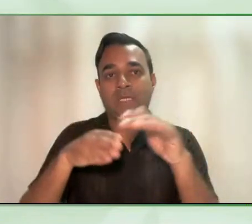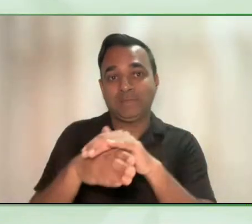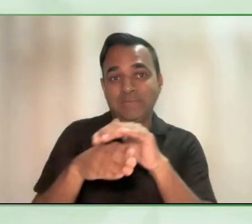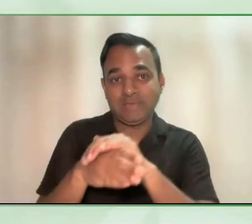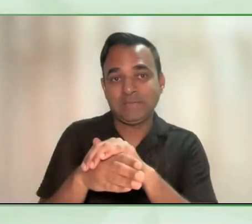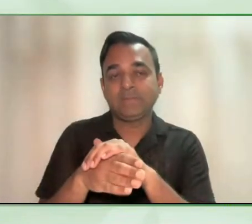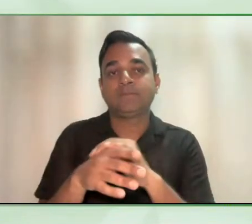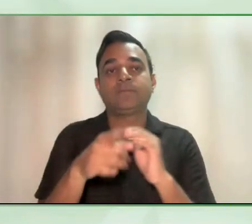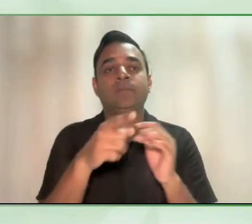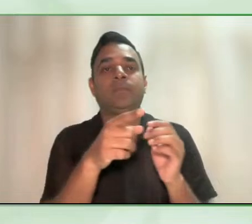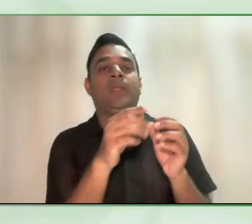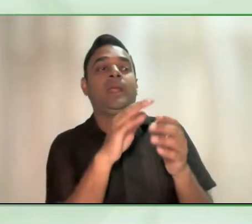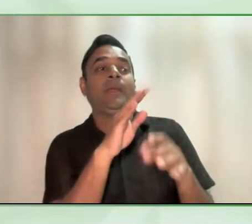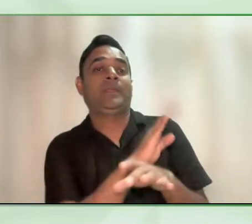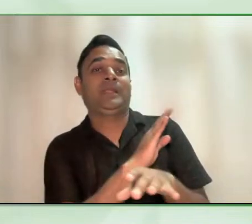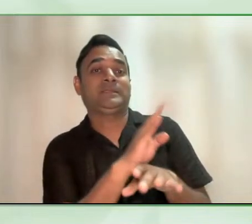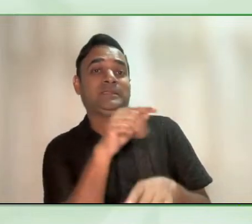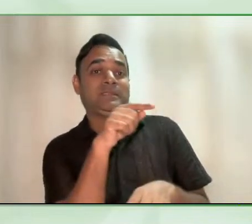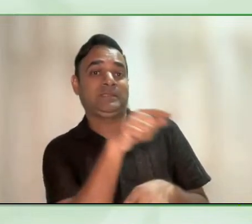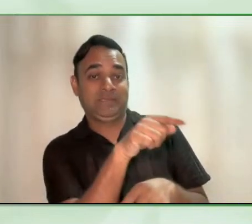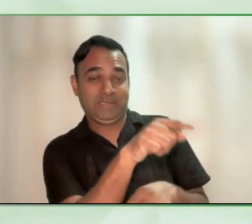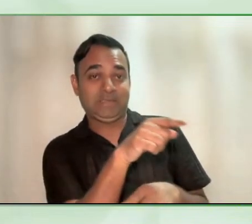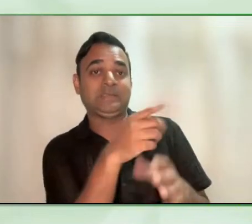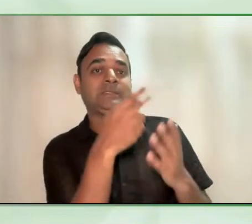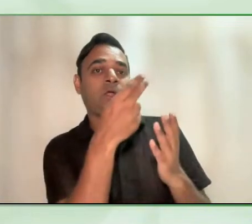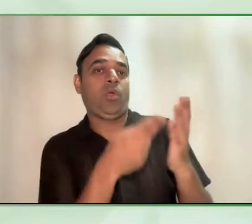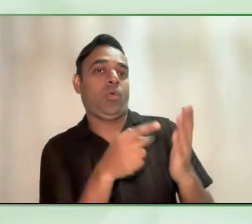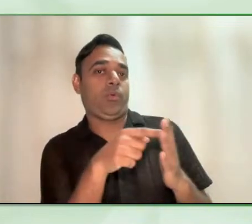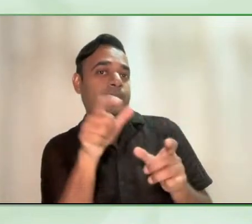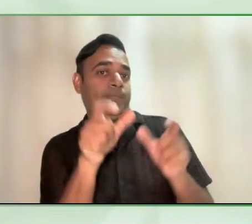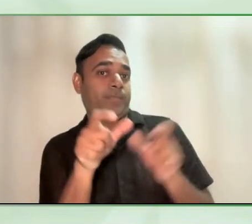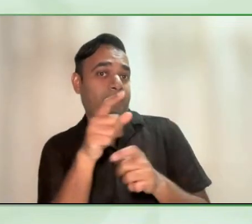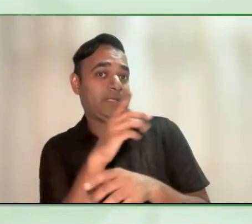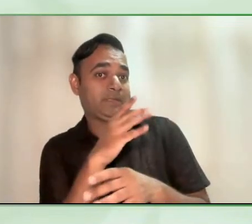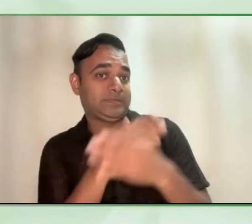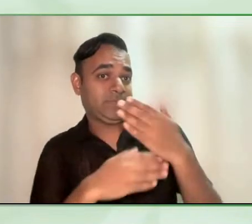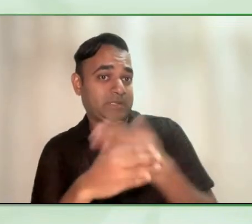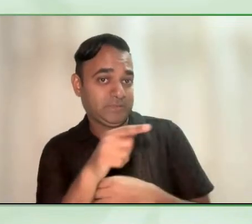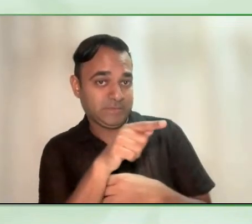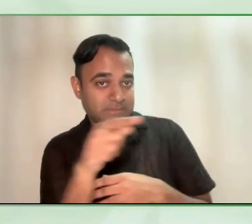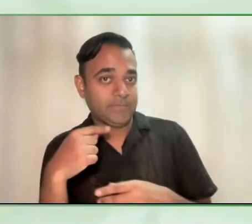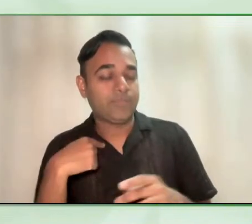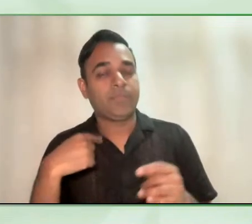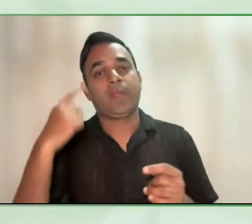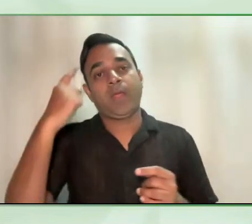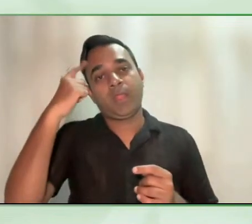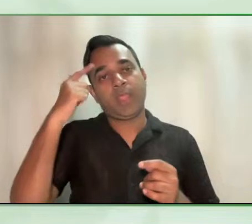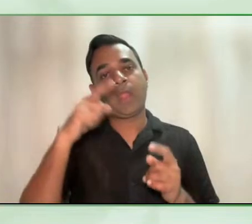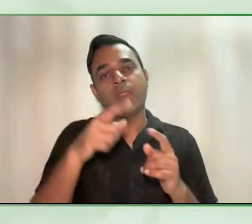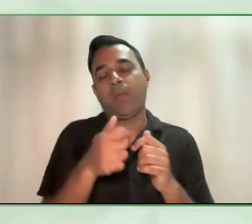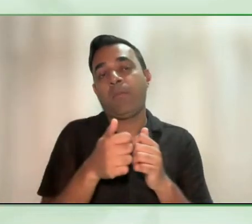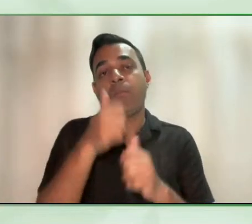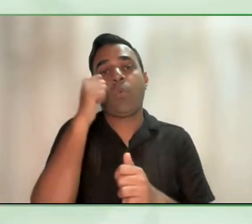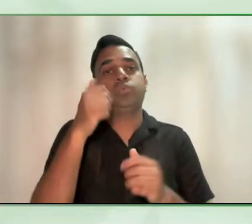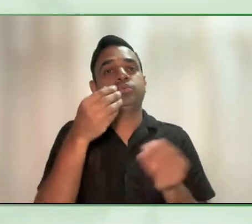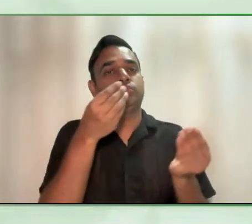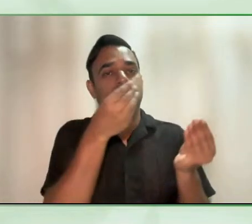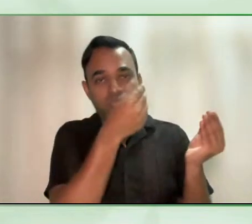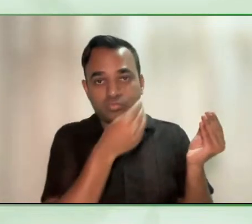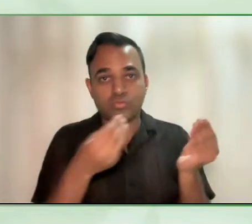to provide kind of sustainable educational pathways towards employment that would be more